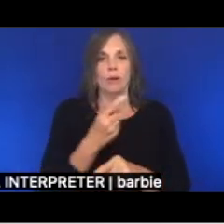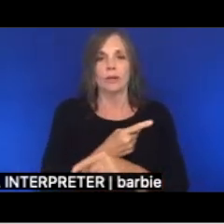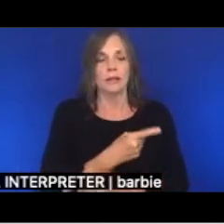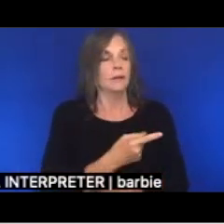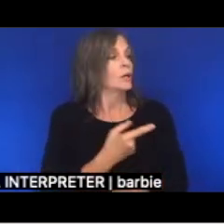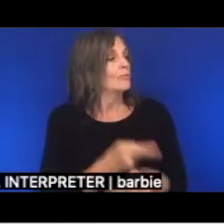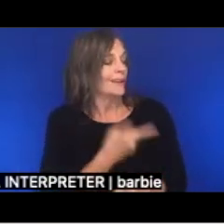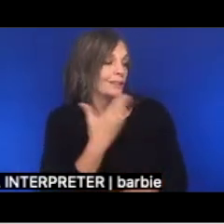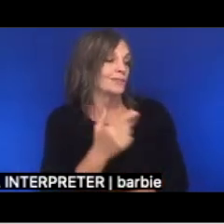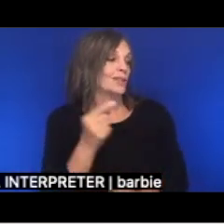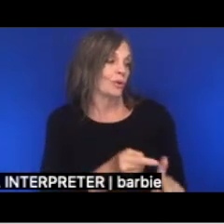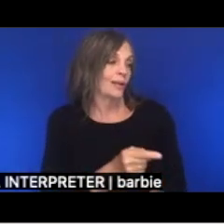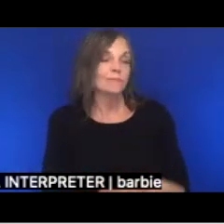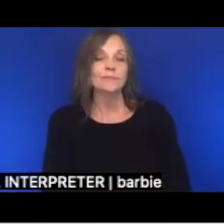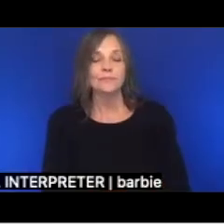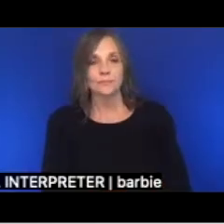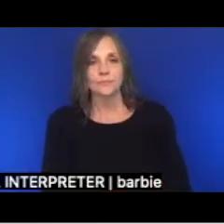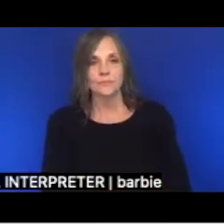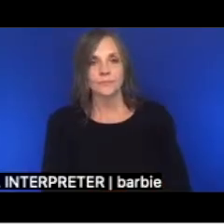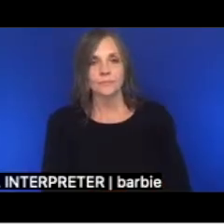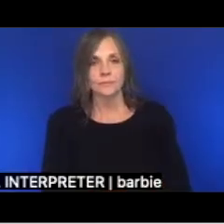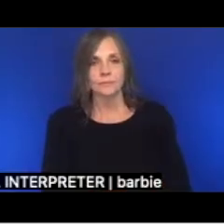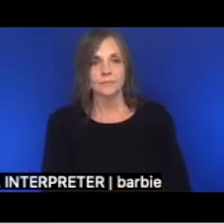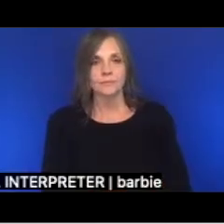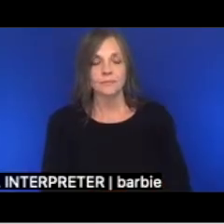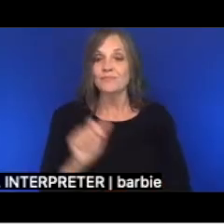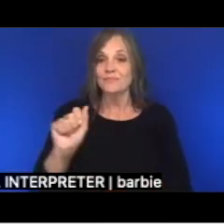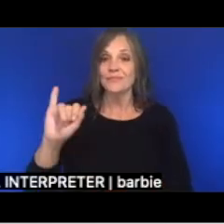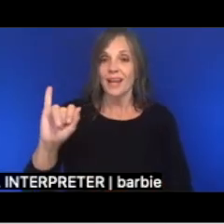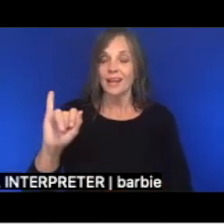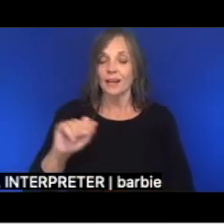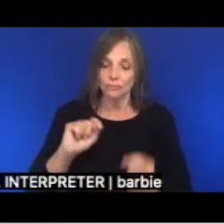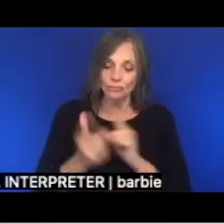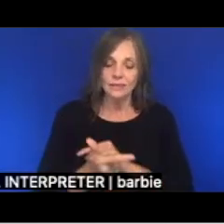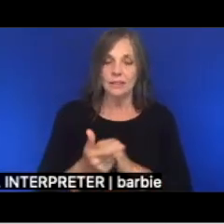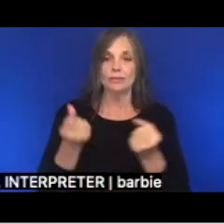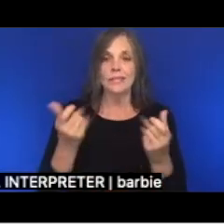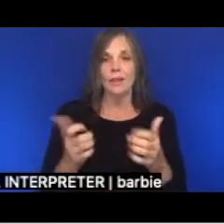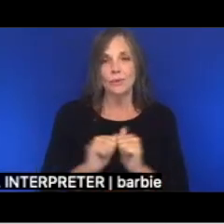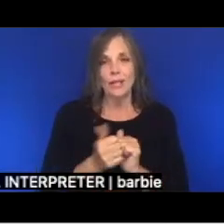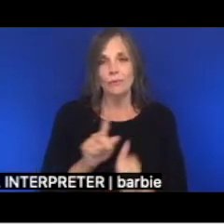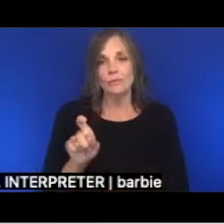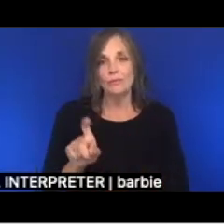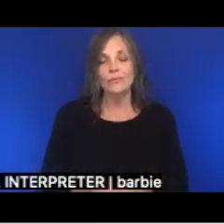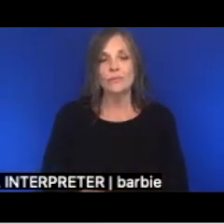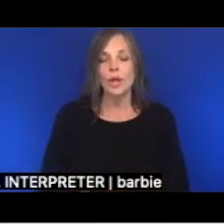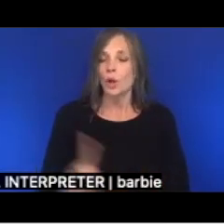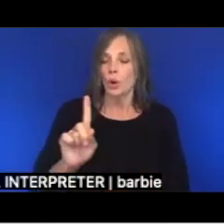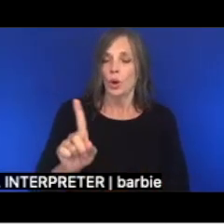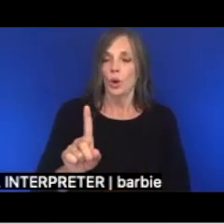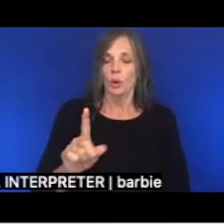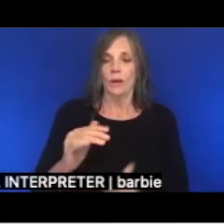good point. So how is AI translating sign language? And you kind of alluded to this. Where does it fall